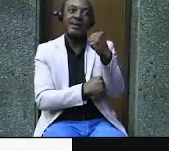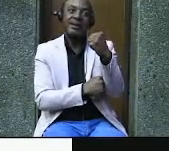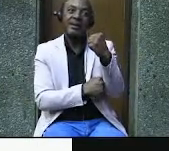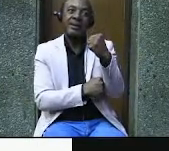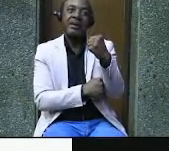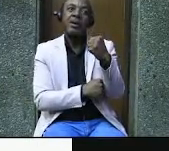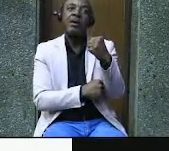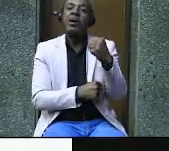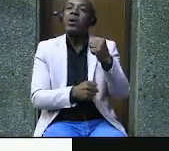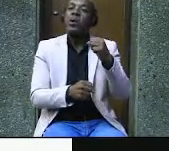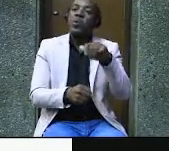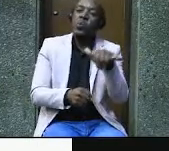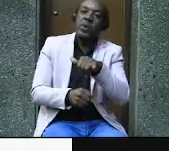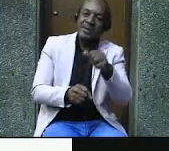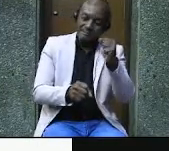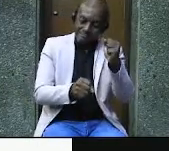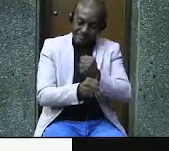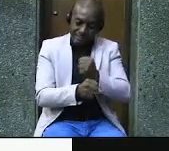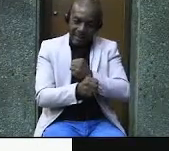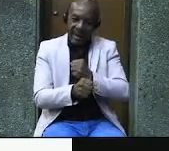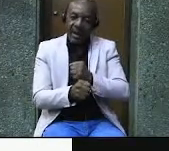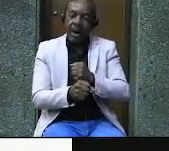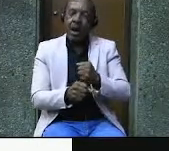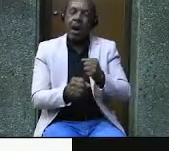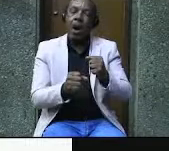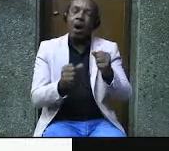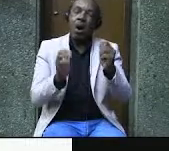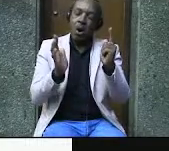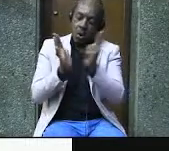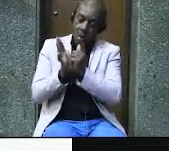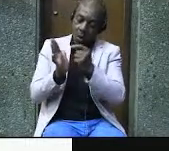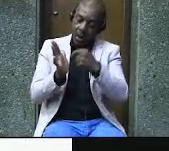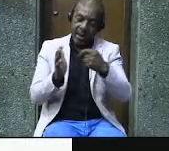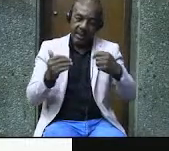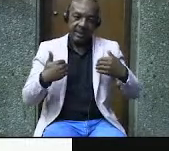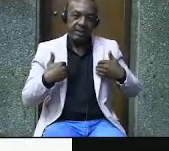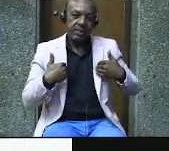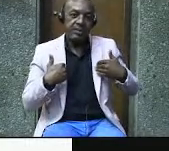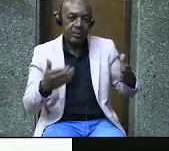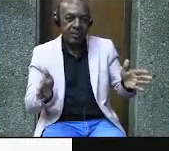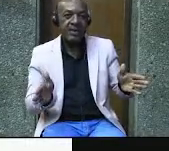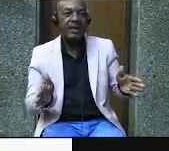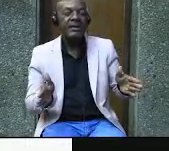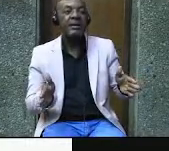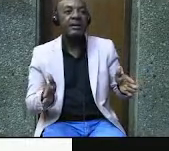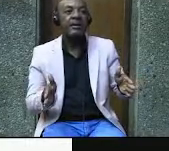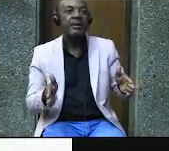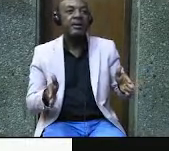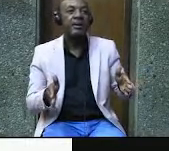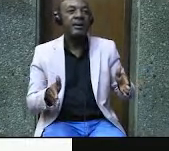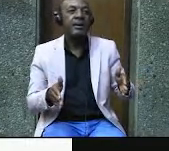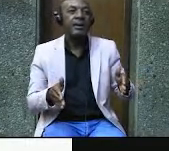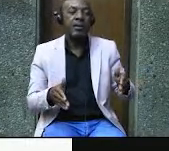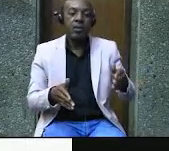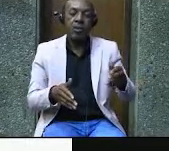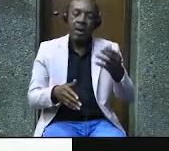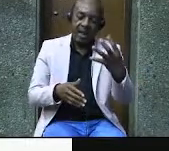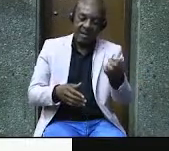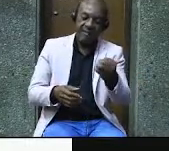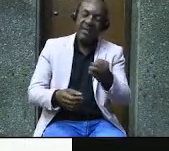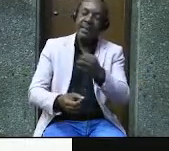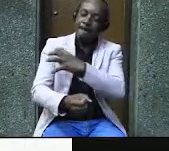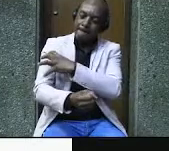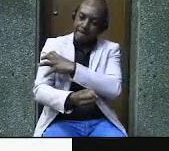executing authority responsible for this act, also has got or possesses specific powers